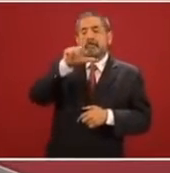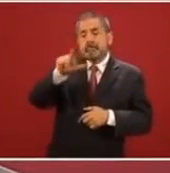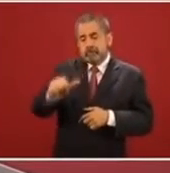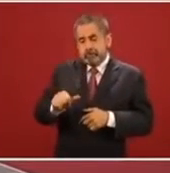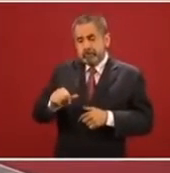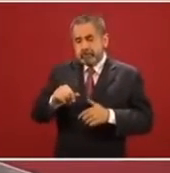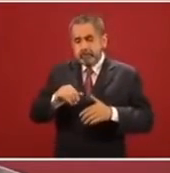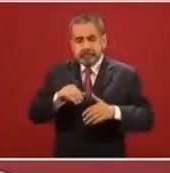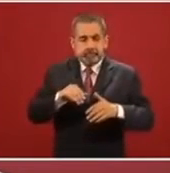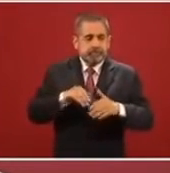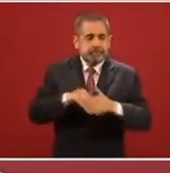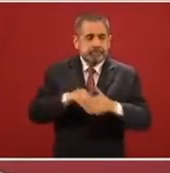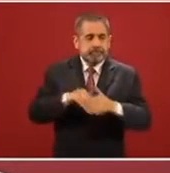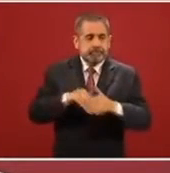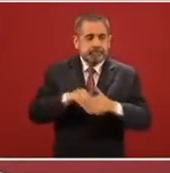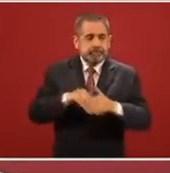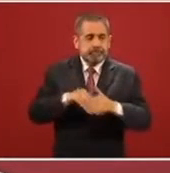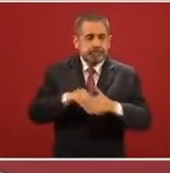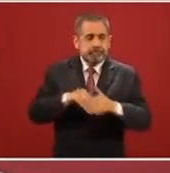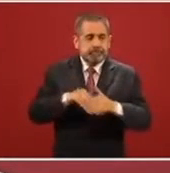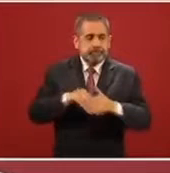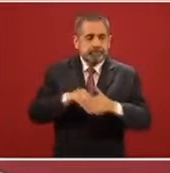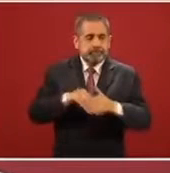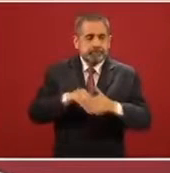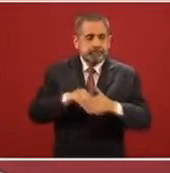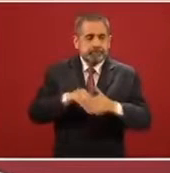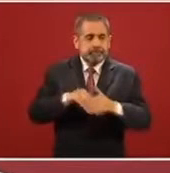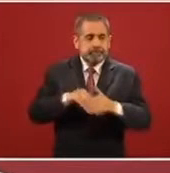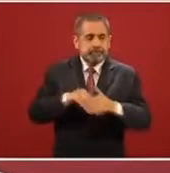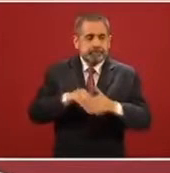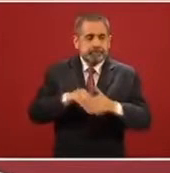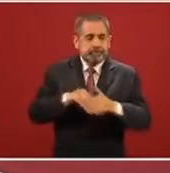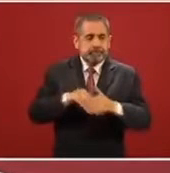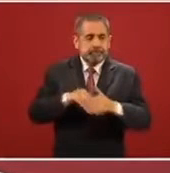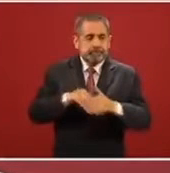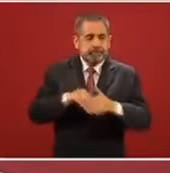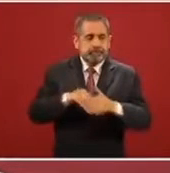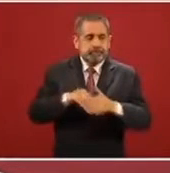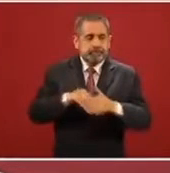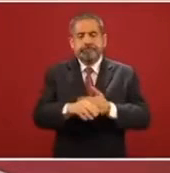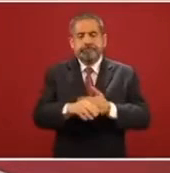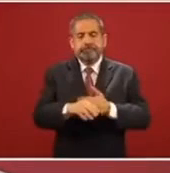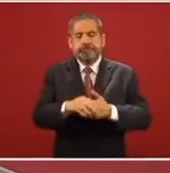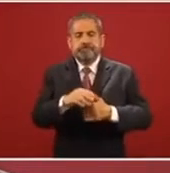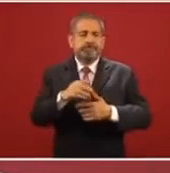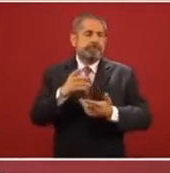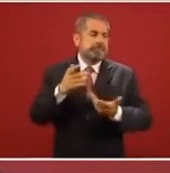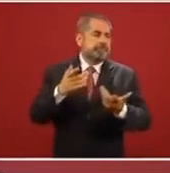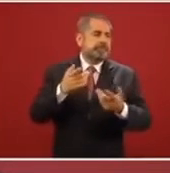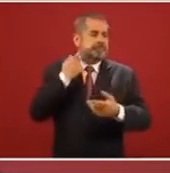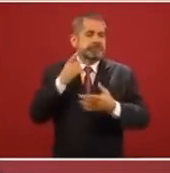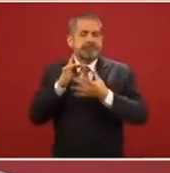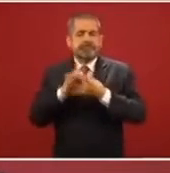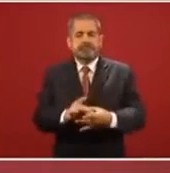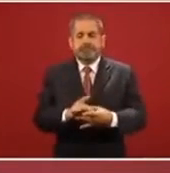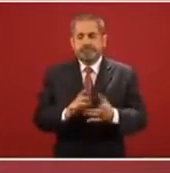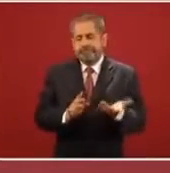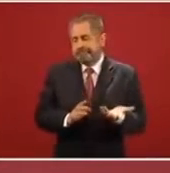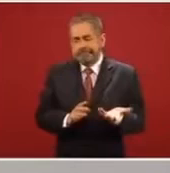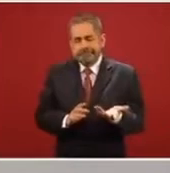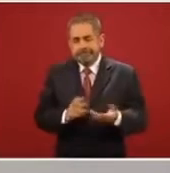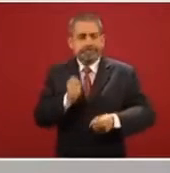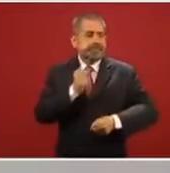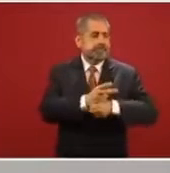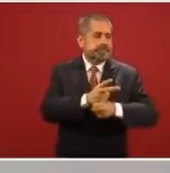implantar demasiado temprano Then they started to implant much too early porque permeó este estado